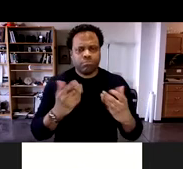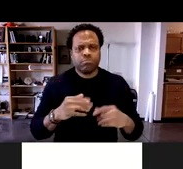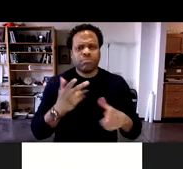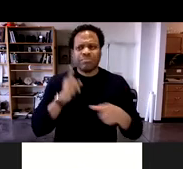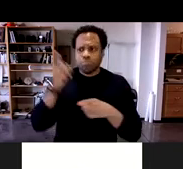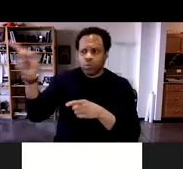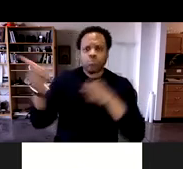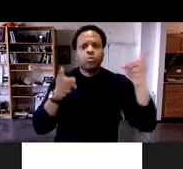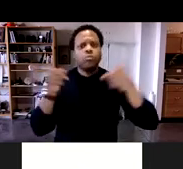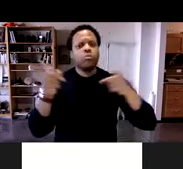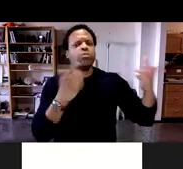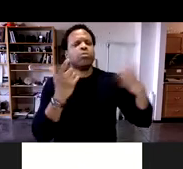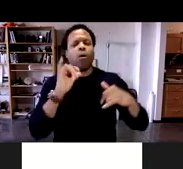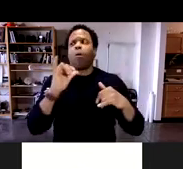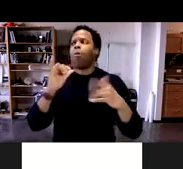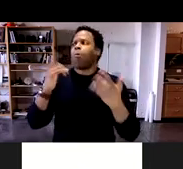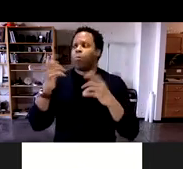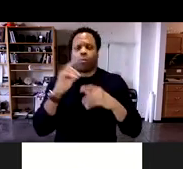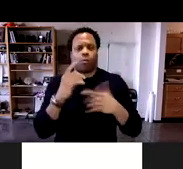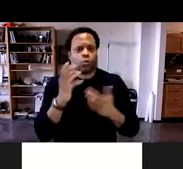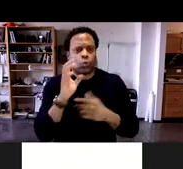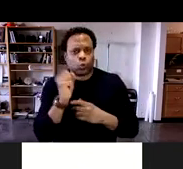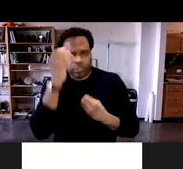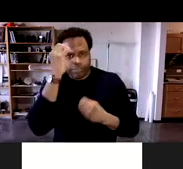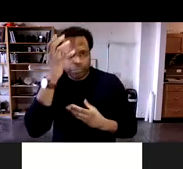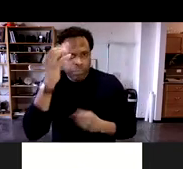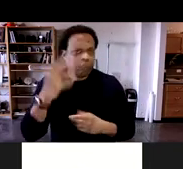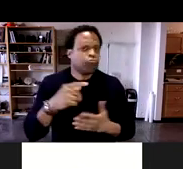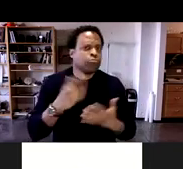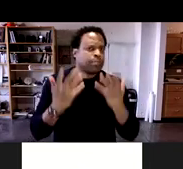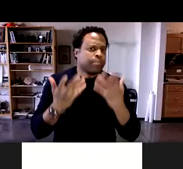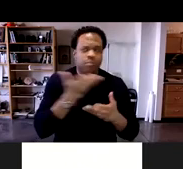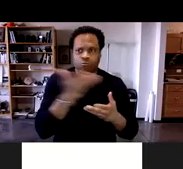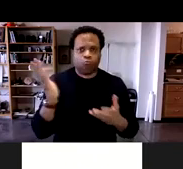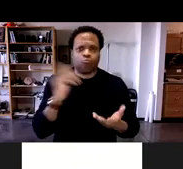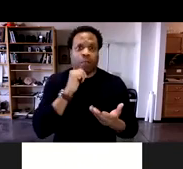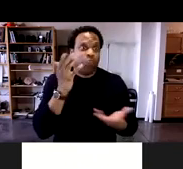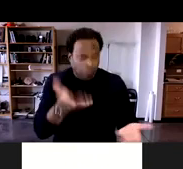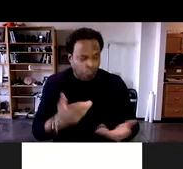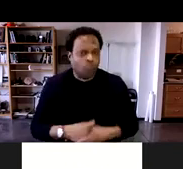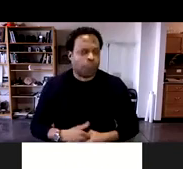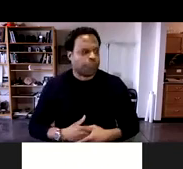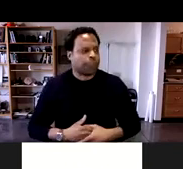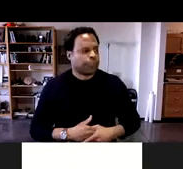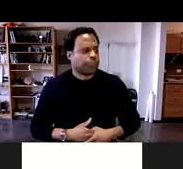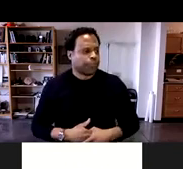don't exactly know what's going on like you used to. So some people may be able to point to sort of communicate that